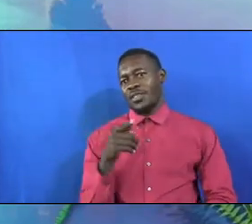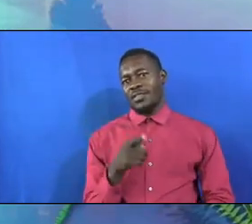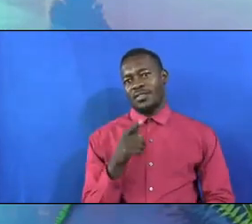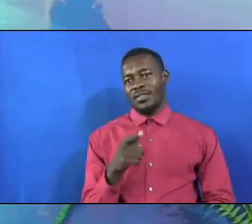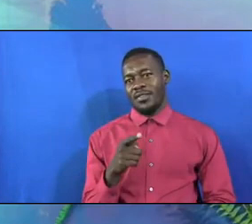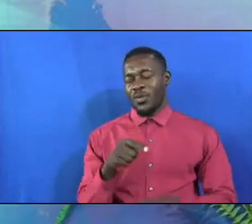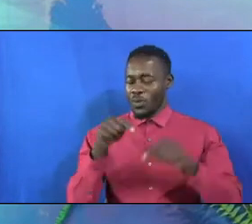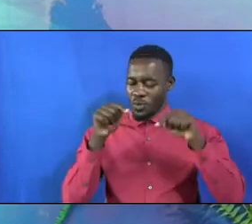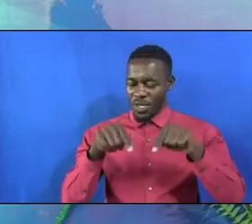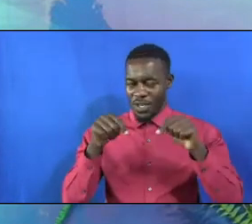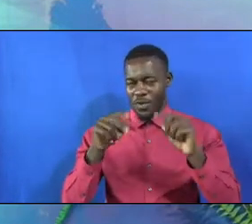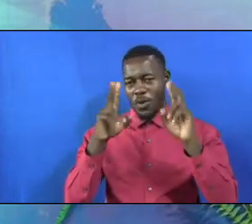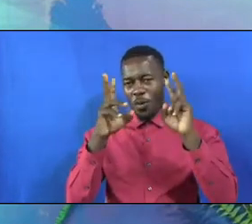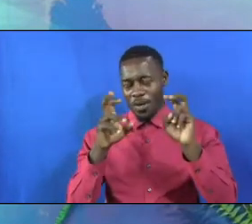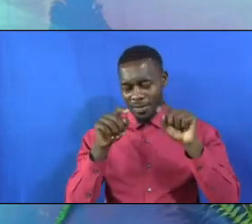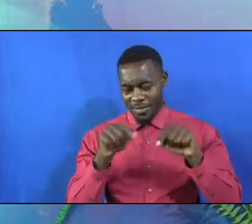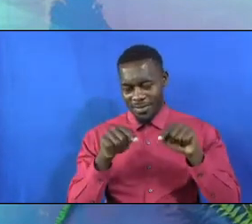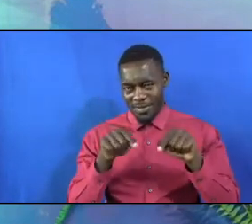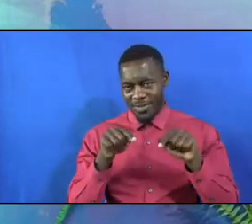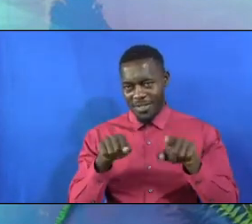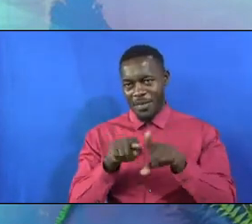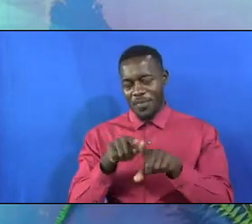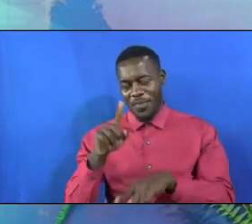look or to meditate upon.